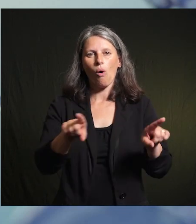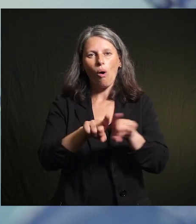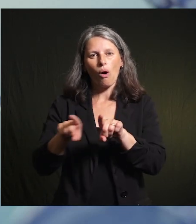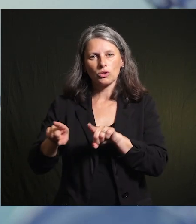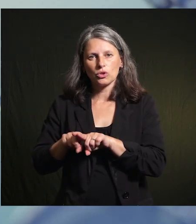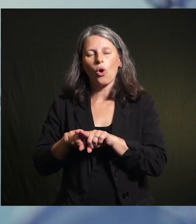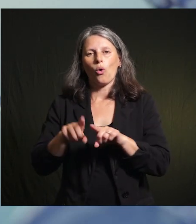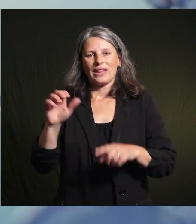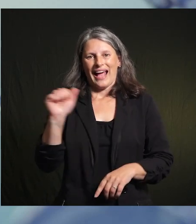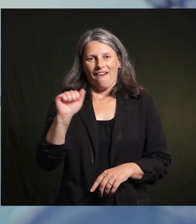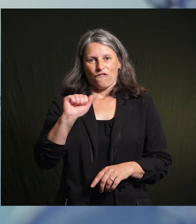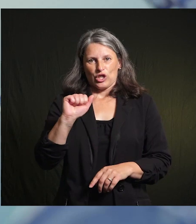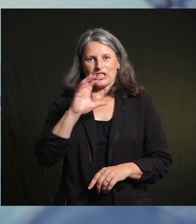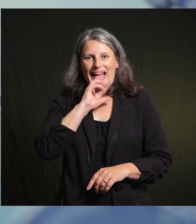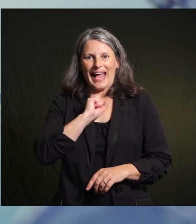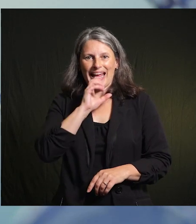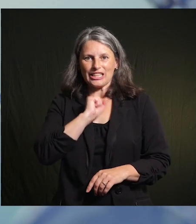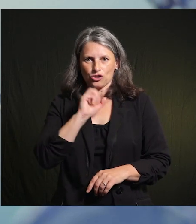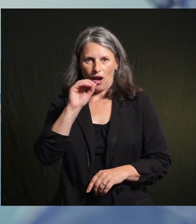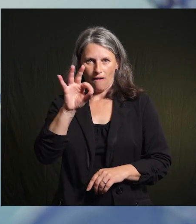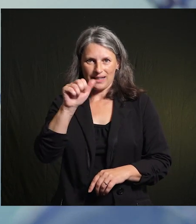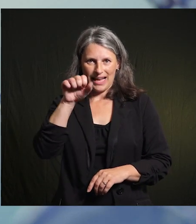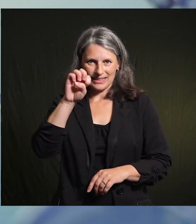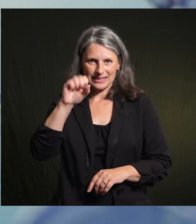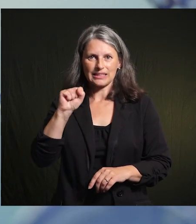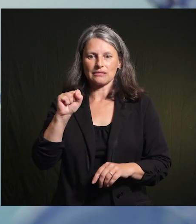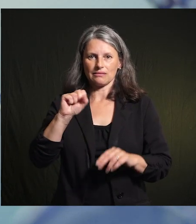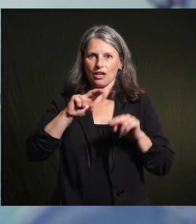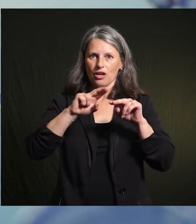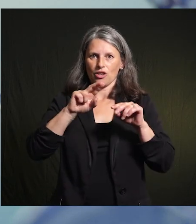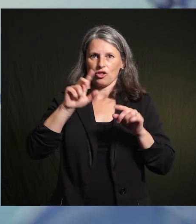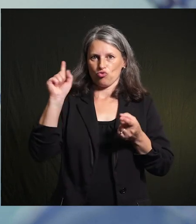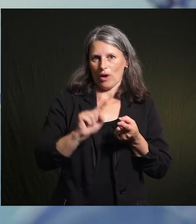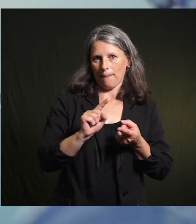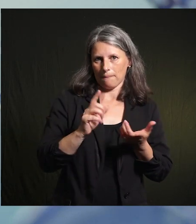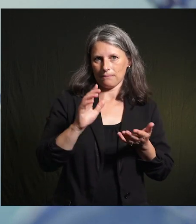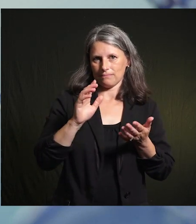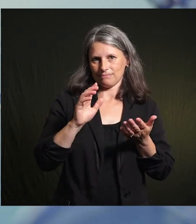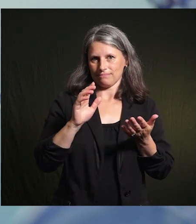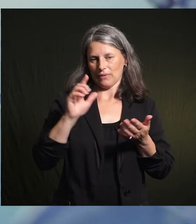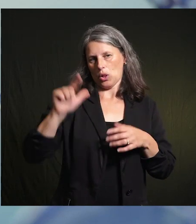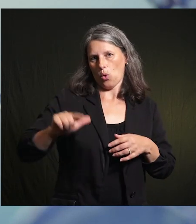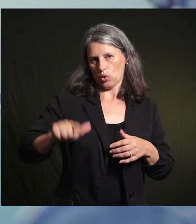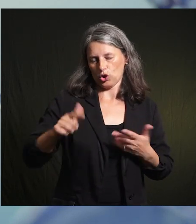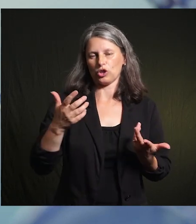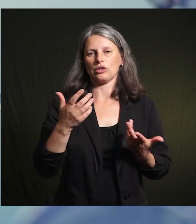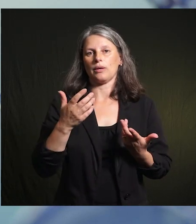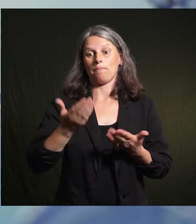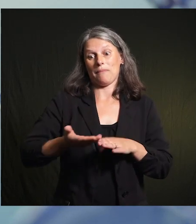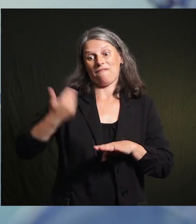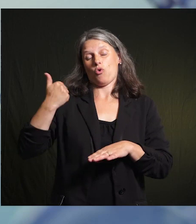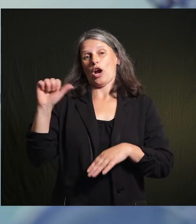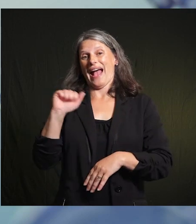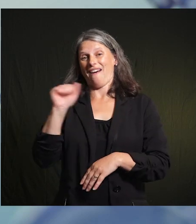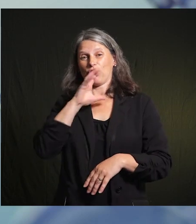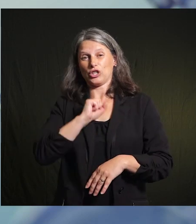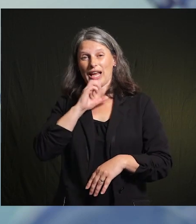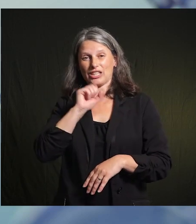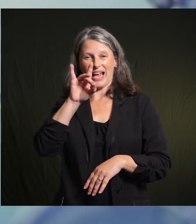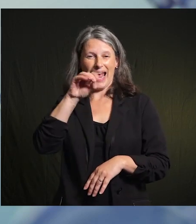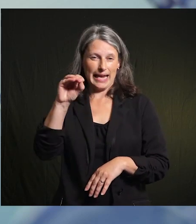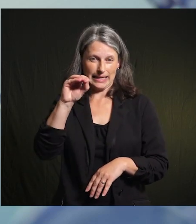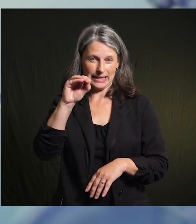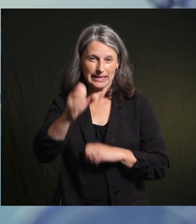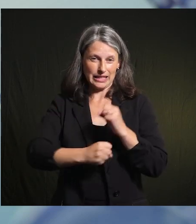Notably, the average age of our cases has also dropped. The average age of a case was nearly 80 years old